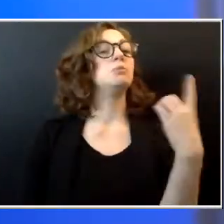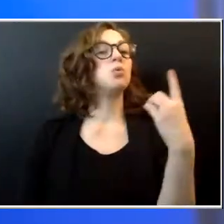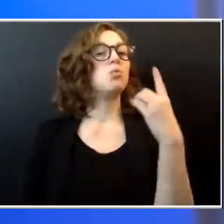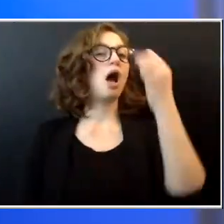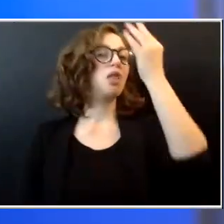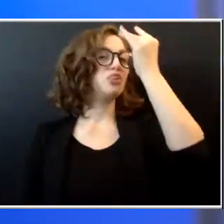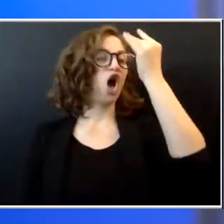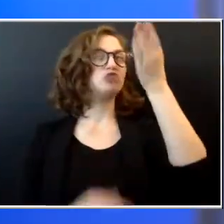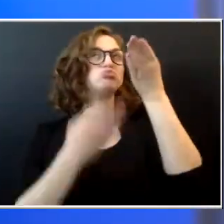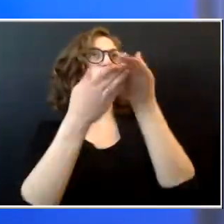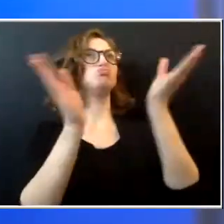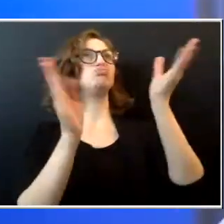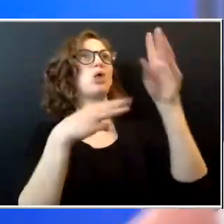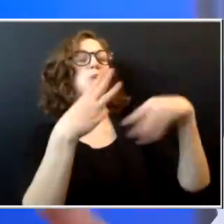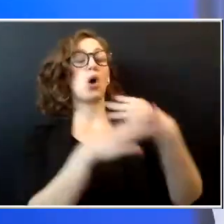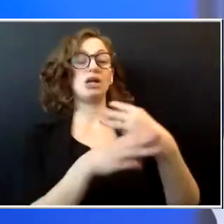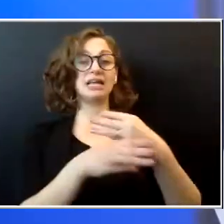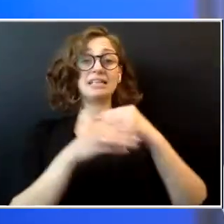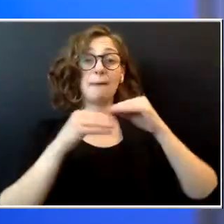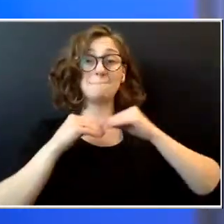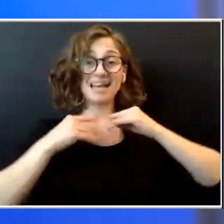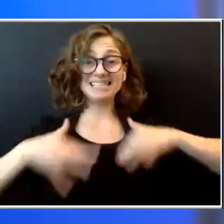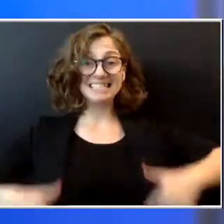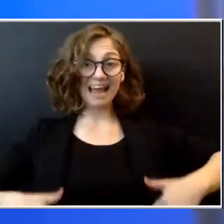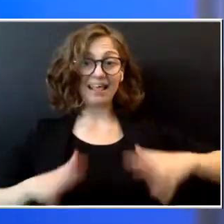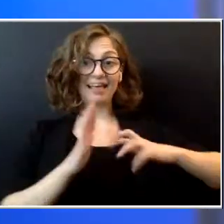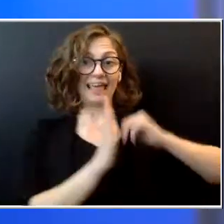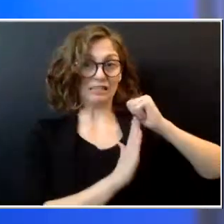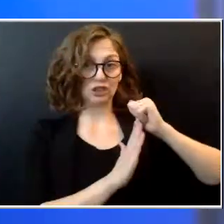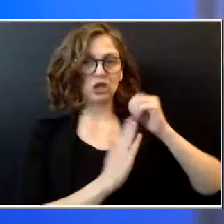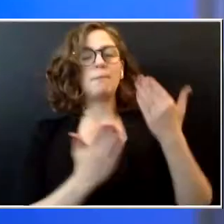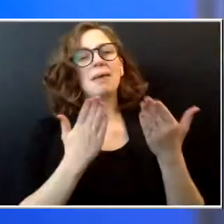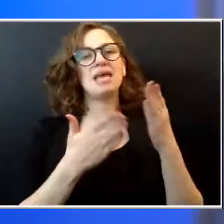metastatic cancer, may be the spectrum where you have,